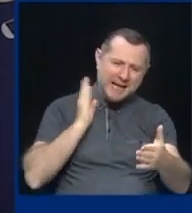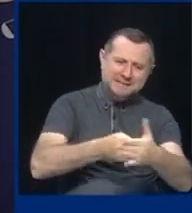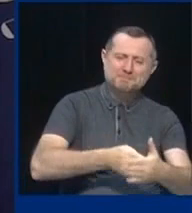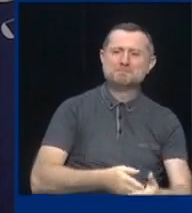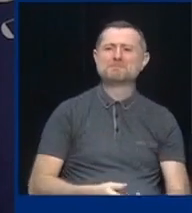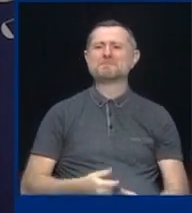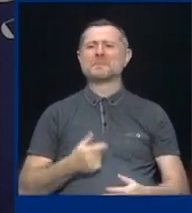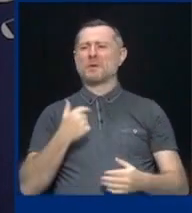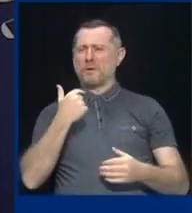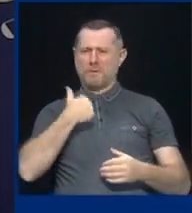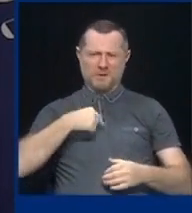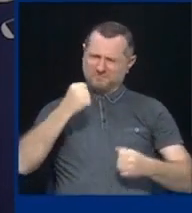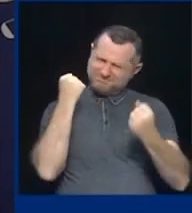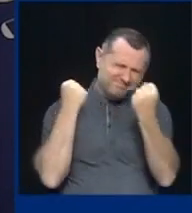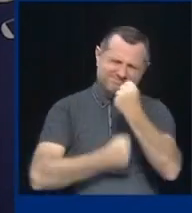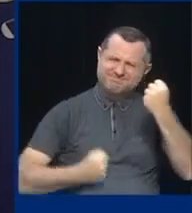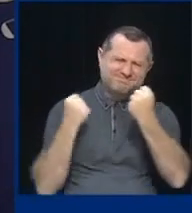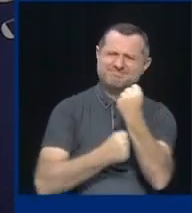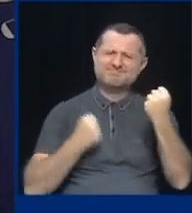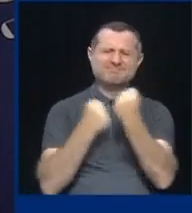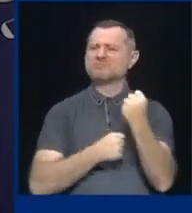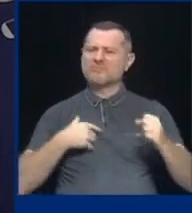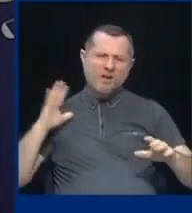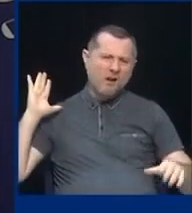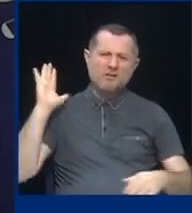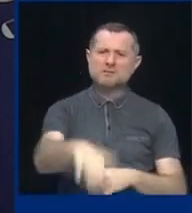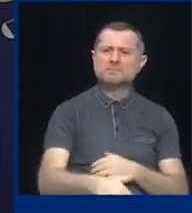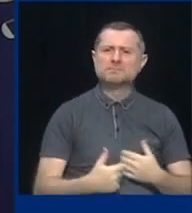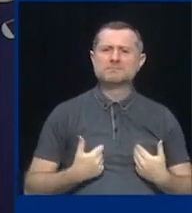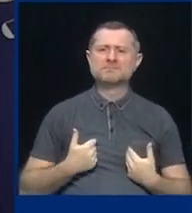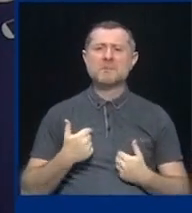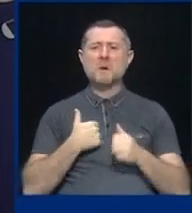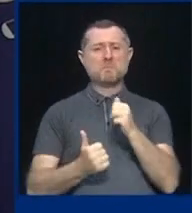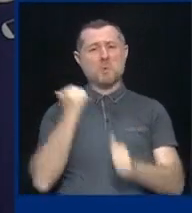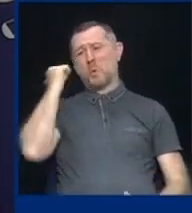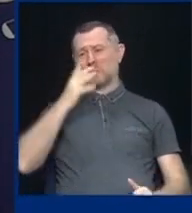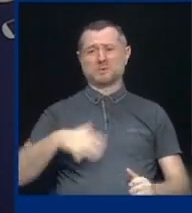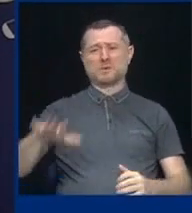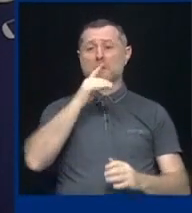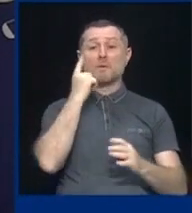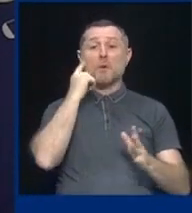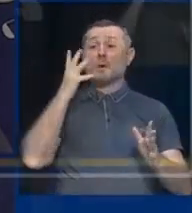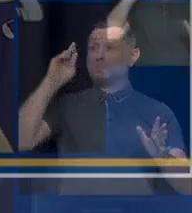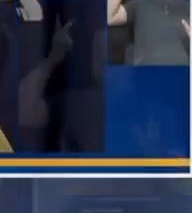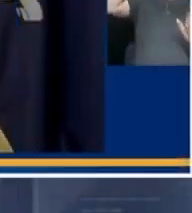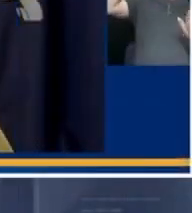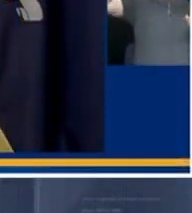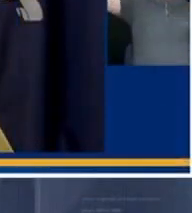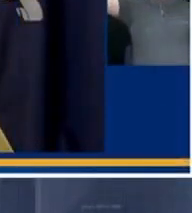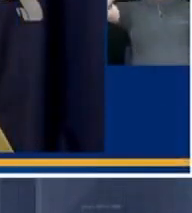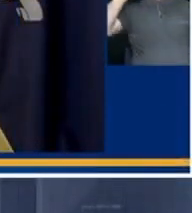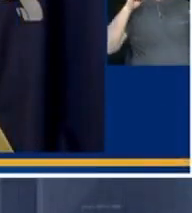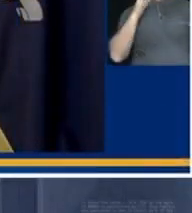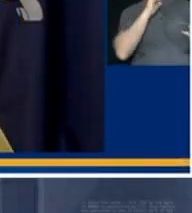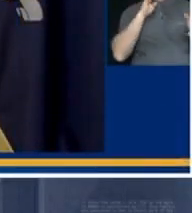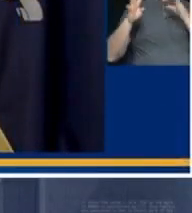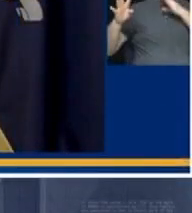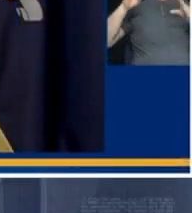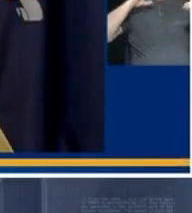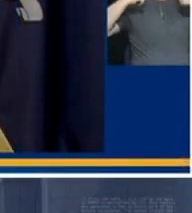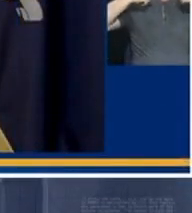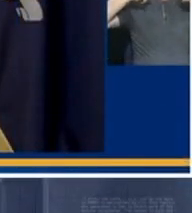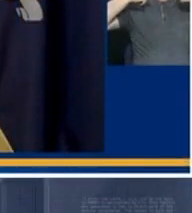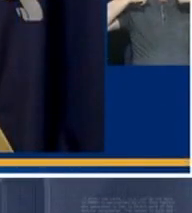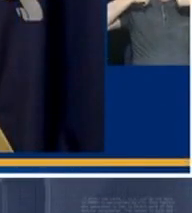noise. Just static. Listening there to New York Governor Andrew Cuomo with a big announcement that he is resigning after a state attorney